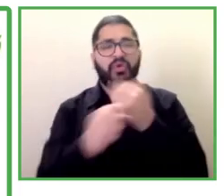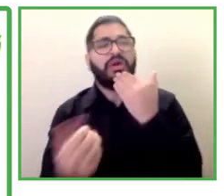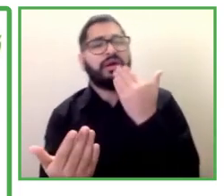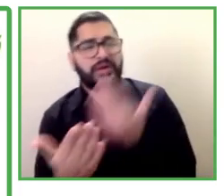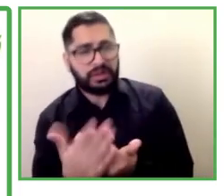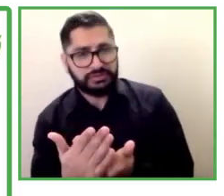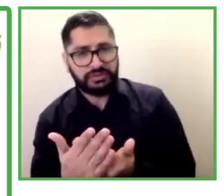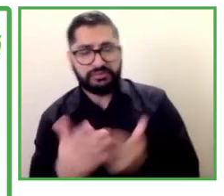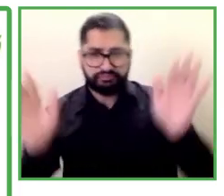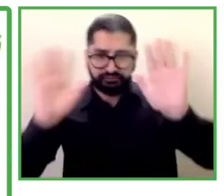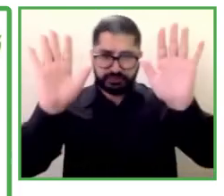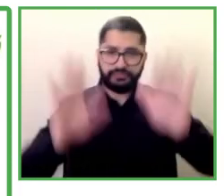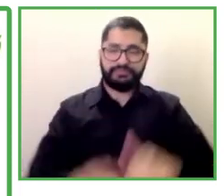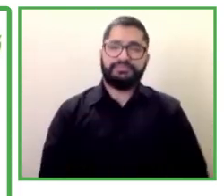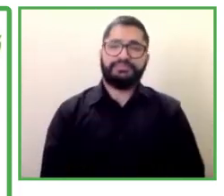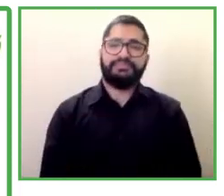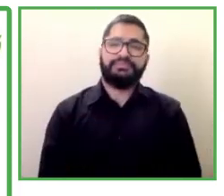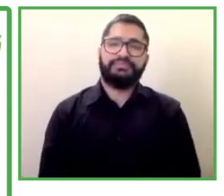much.